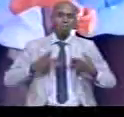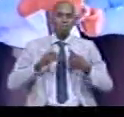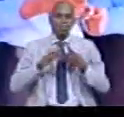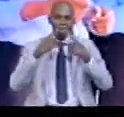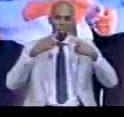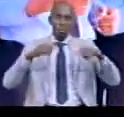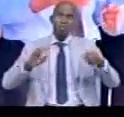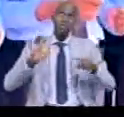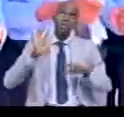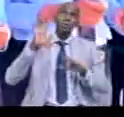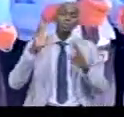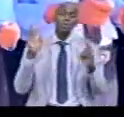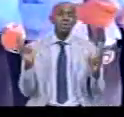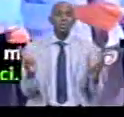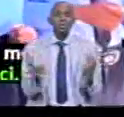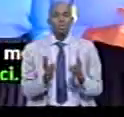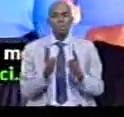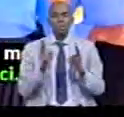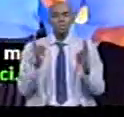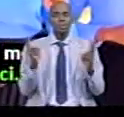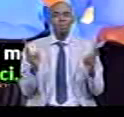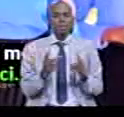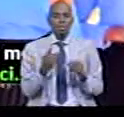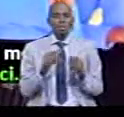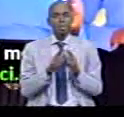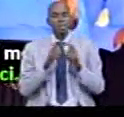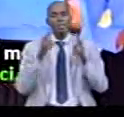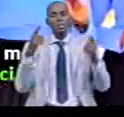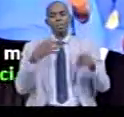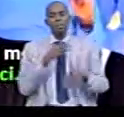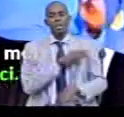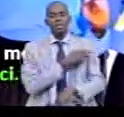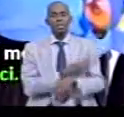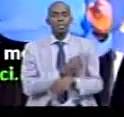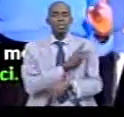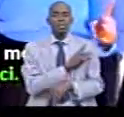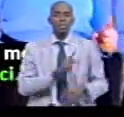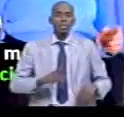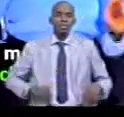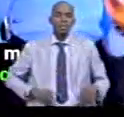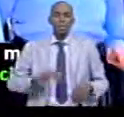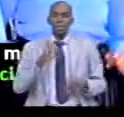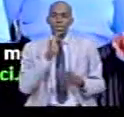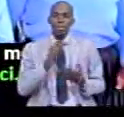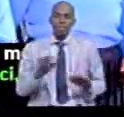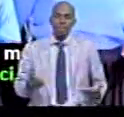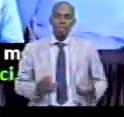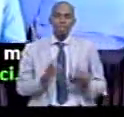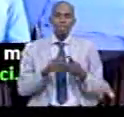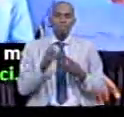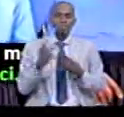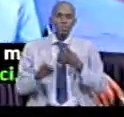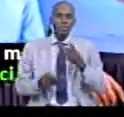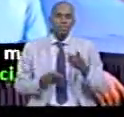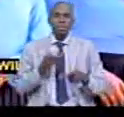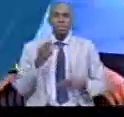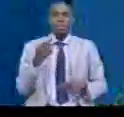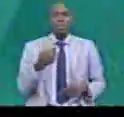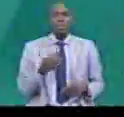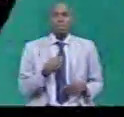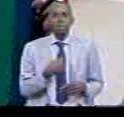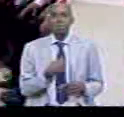declare your victory. The great and mighty King is here to visit me.